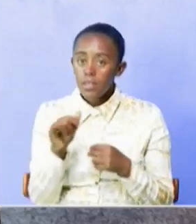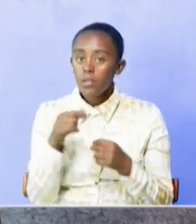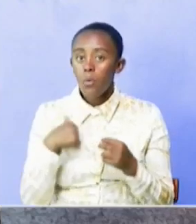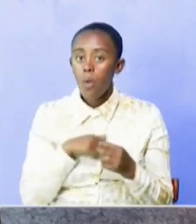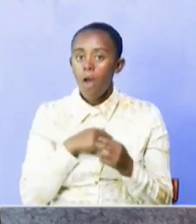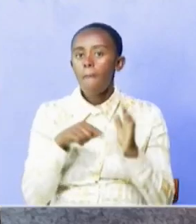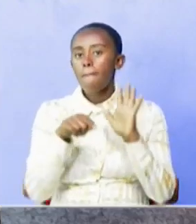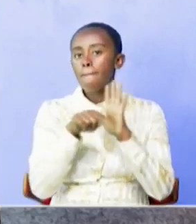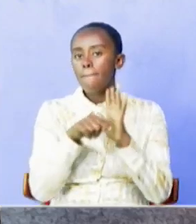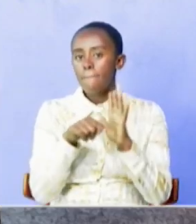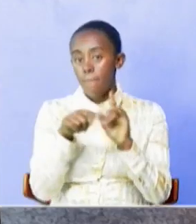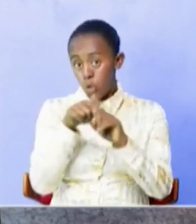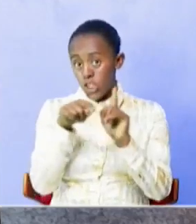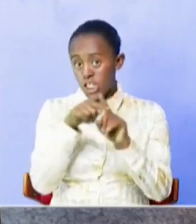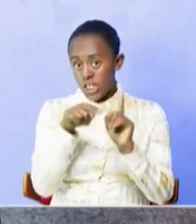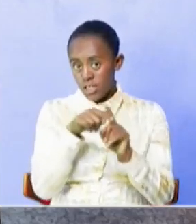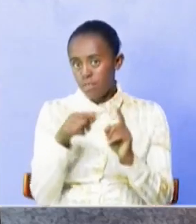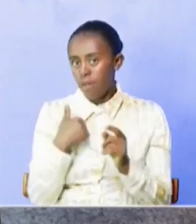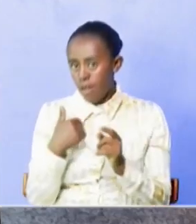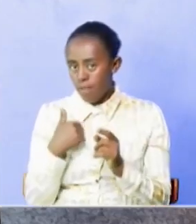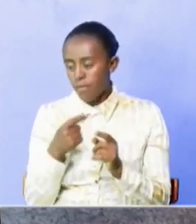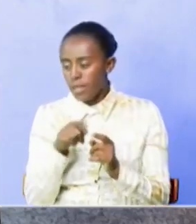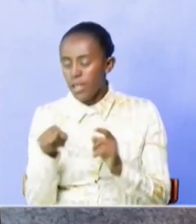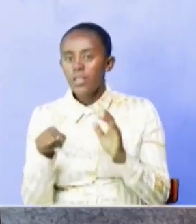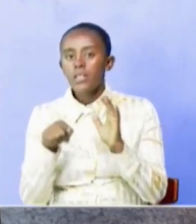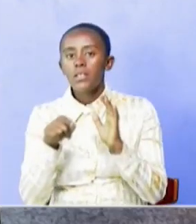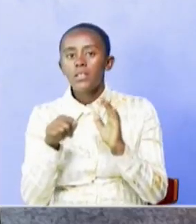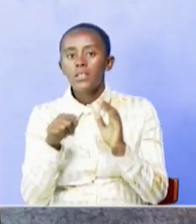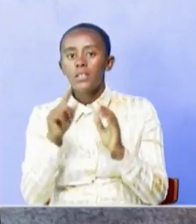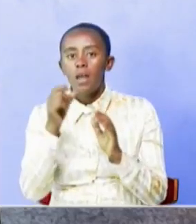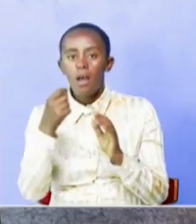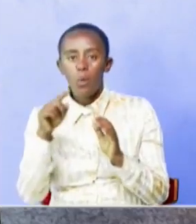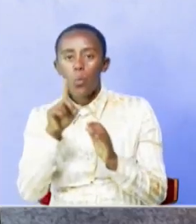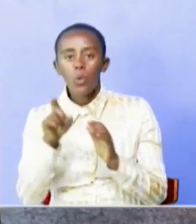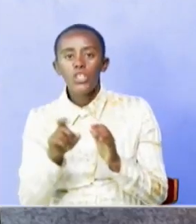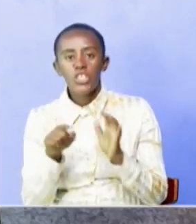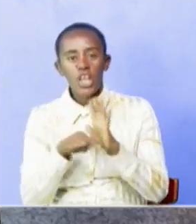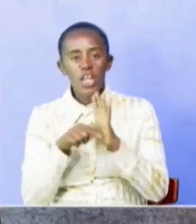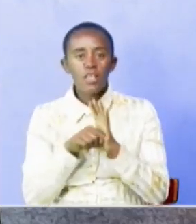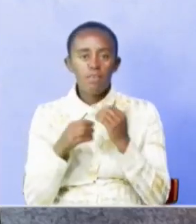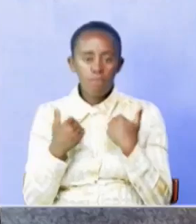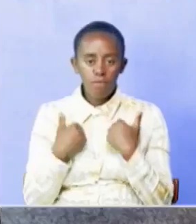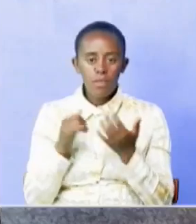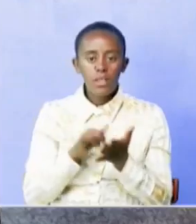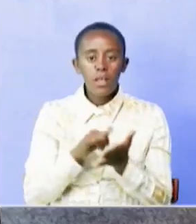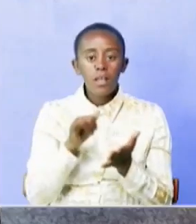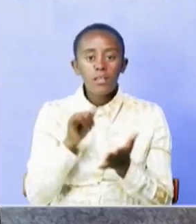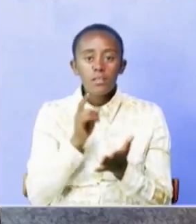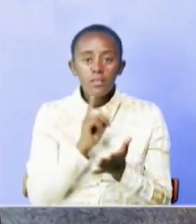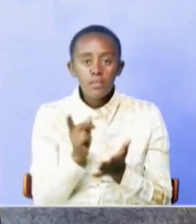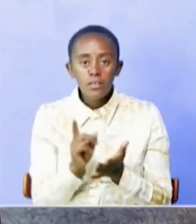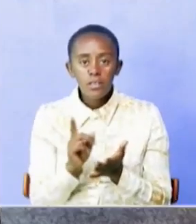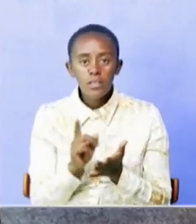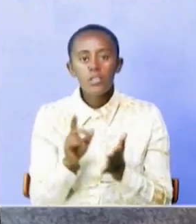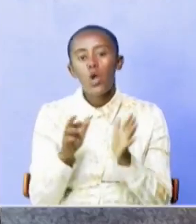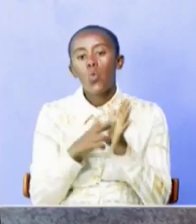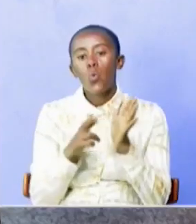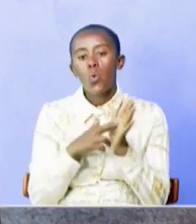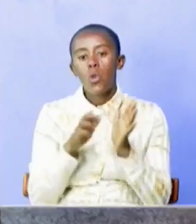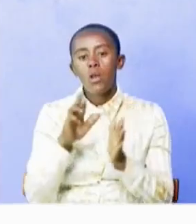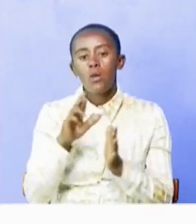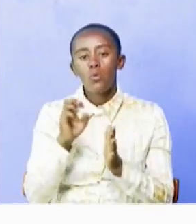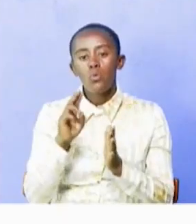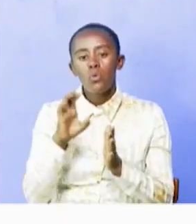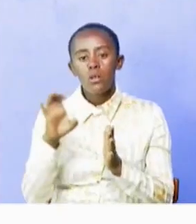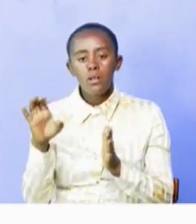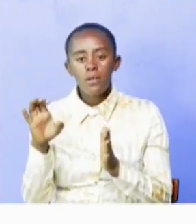positive here, and then the tag question becomes negative. That is the rule.